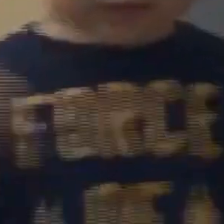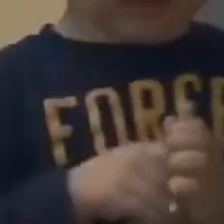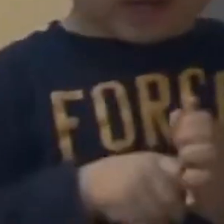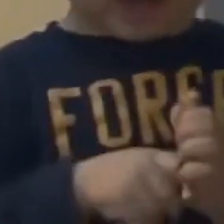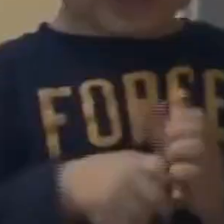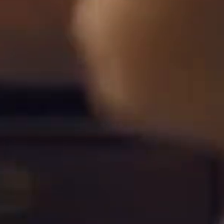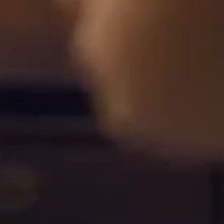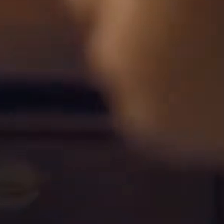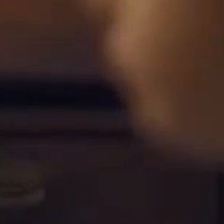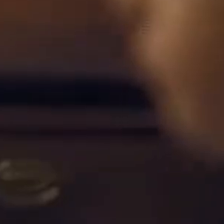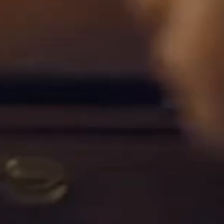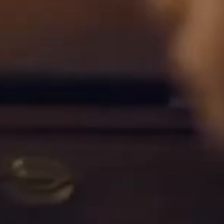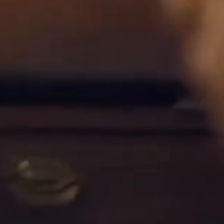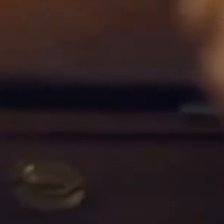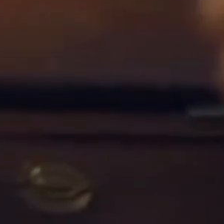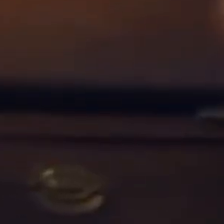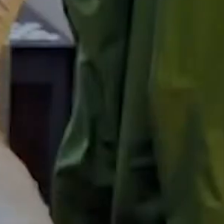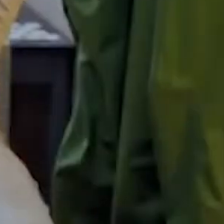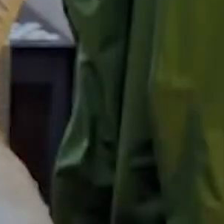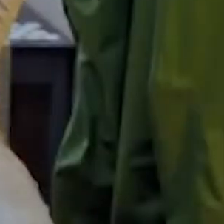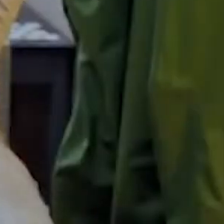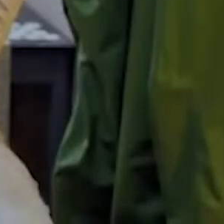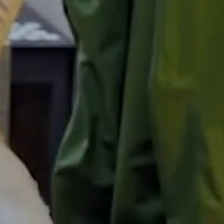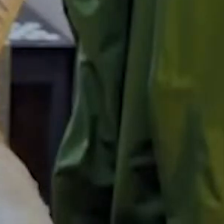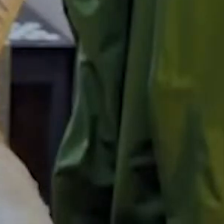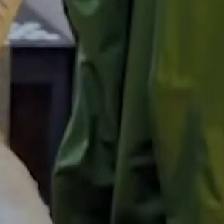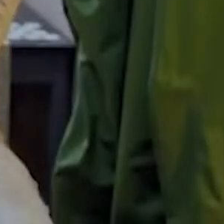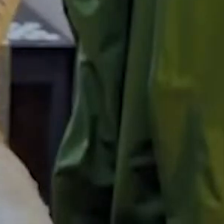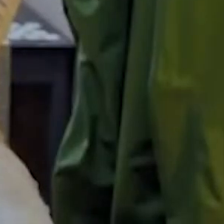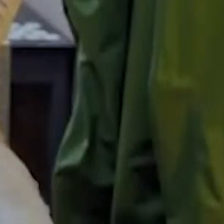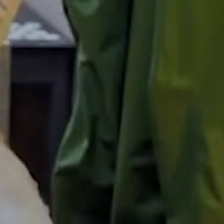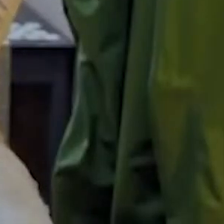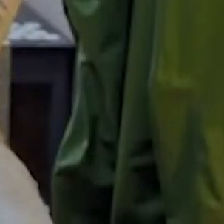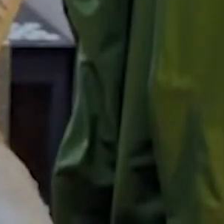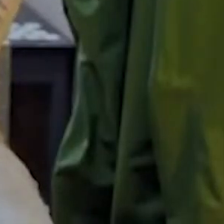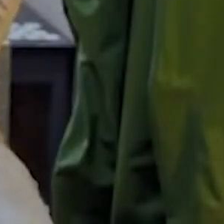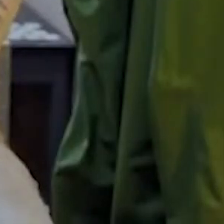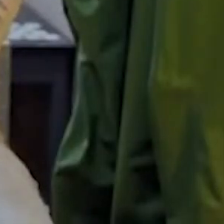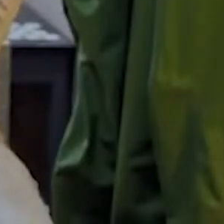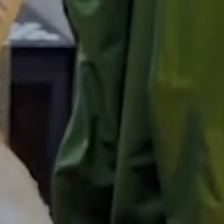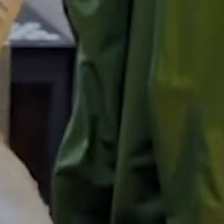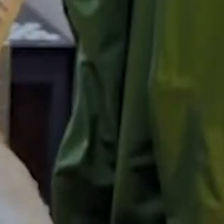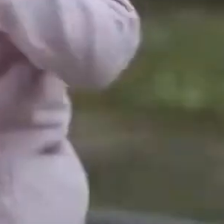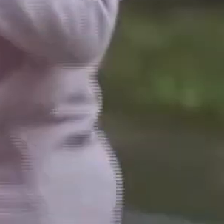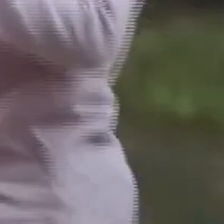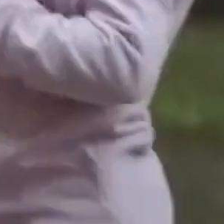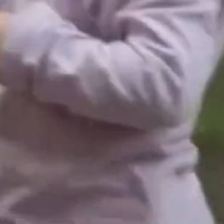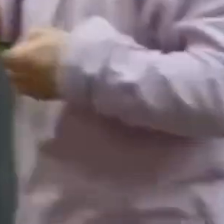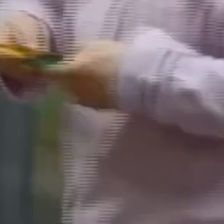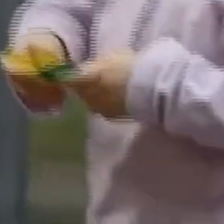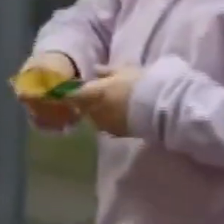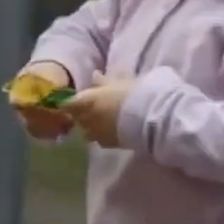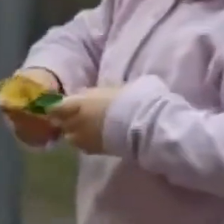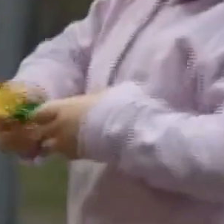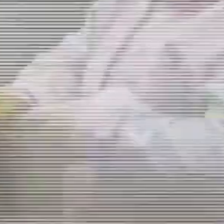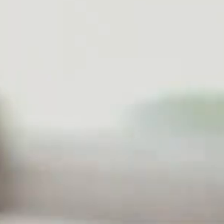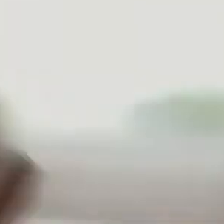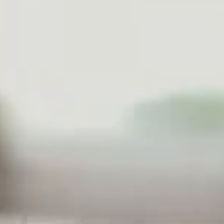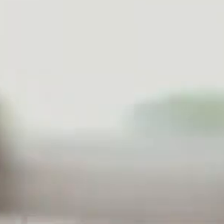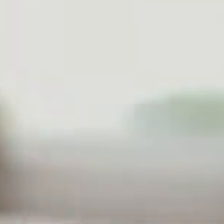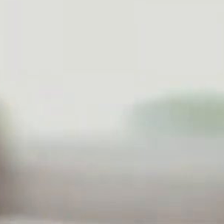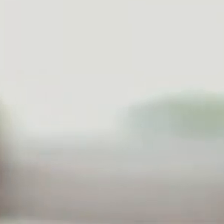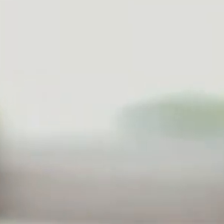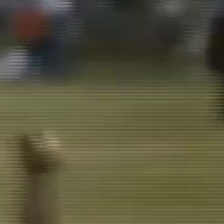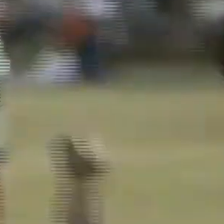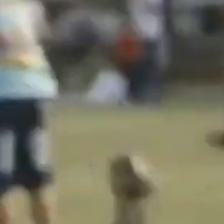When I talked to my former coworkers about becoming a stay-at-home dad, a lot of them were just like, why would you ever want to do that? Está